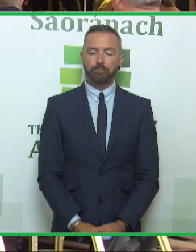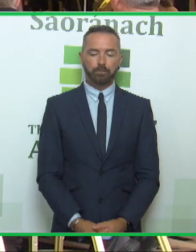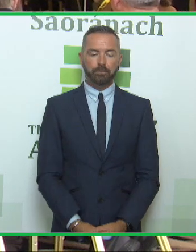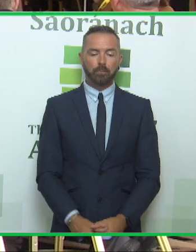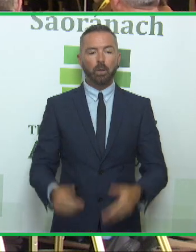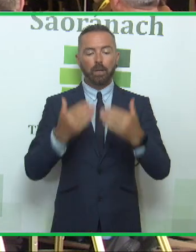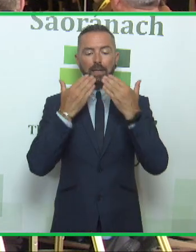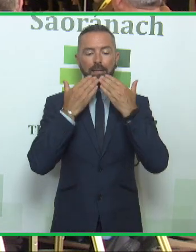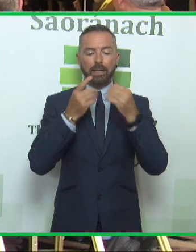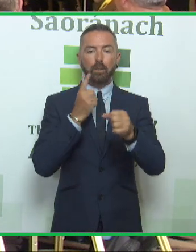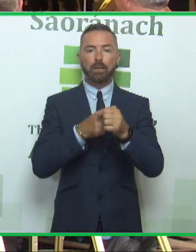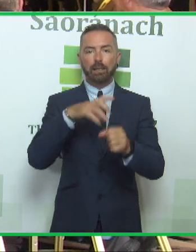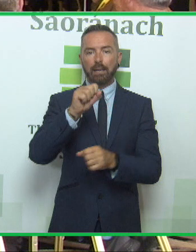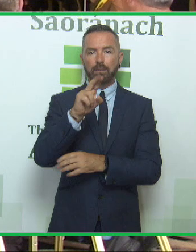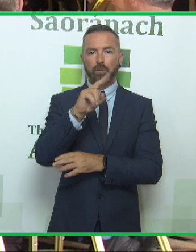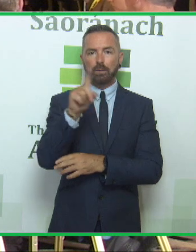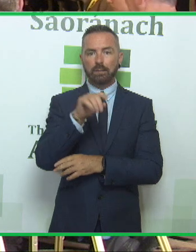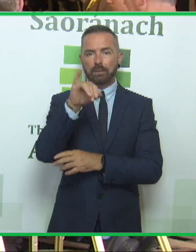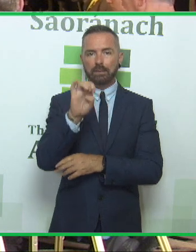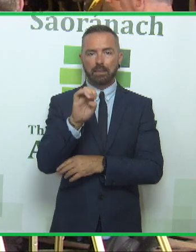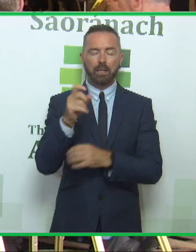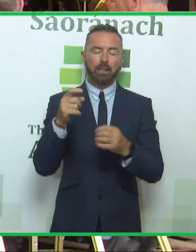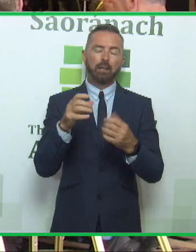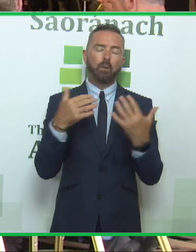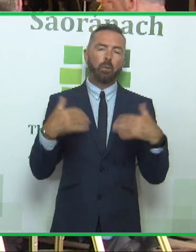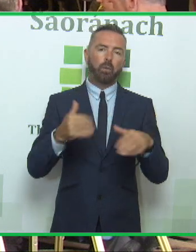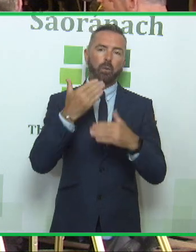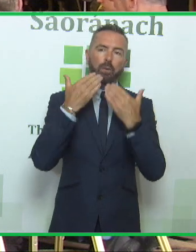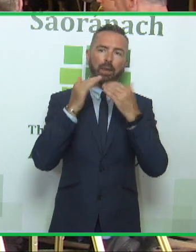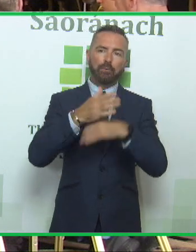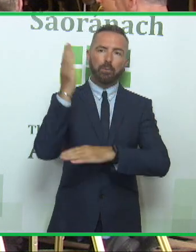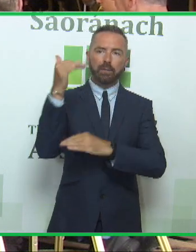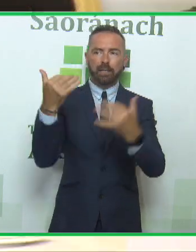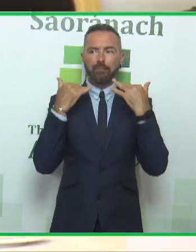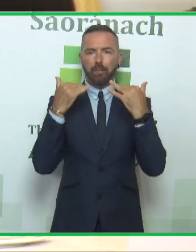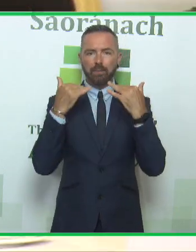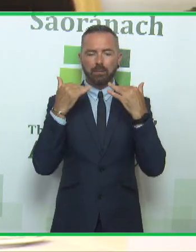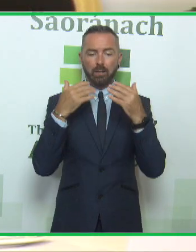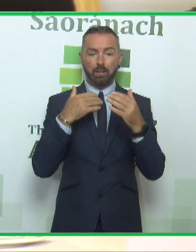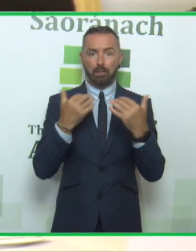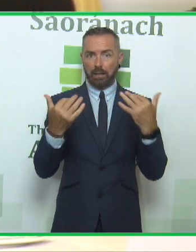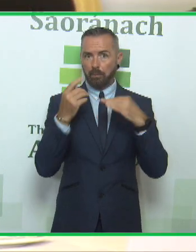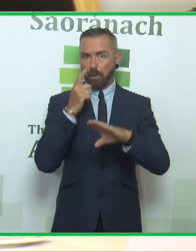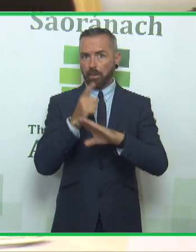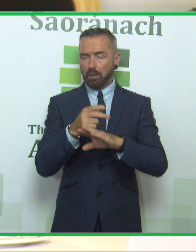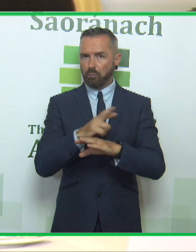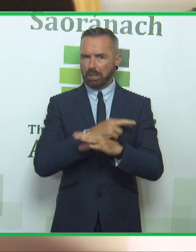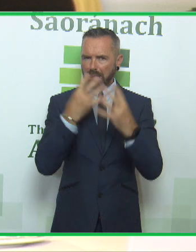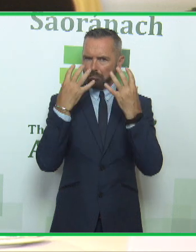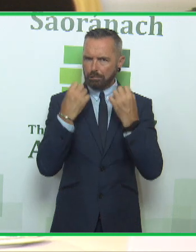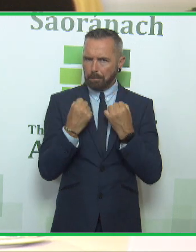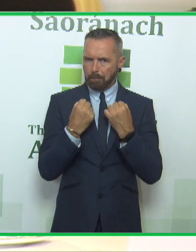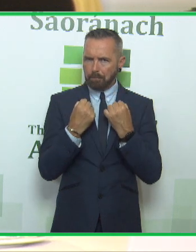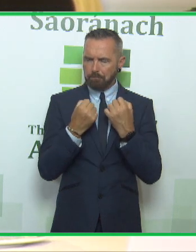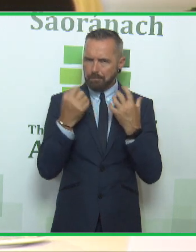Thank you again, Susie, and thanks for presenting this information here for us today. I think what Susie has just presented is quite grim, quite